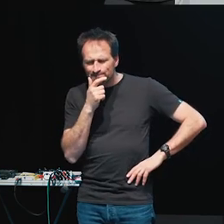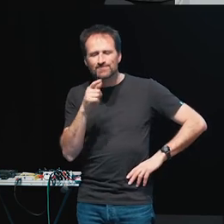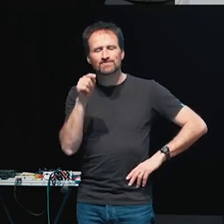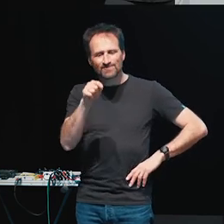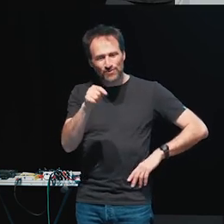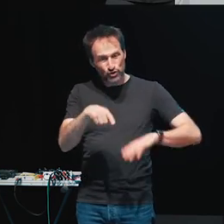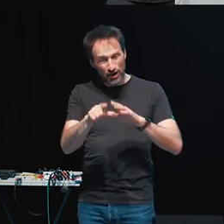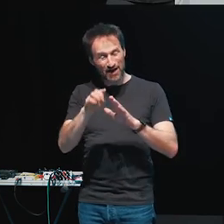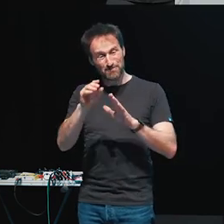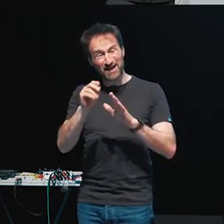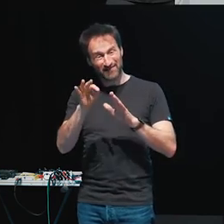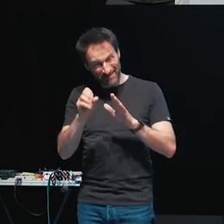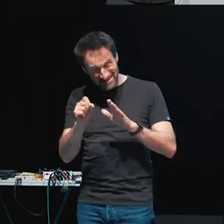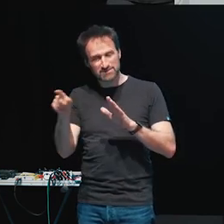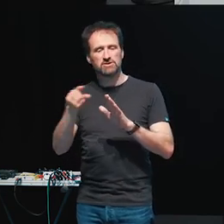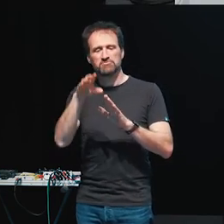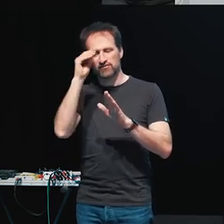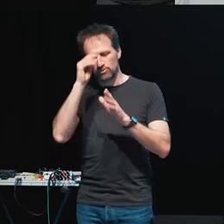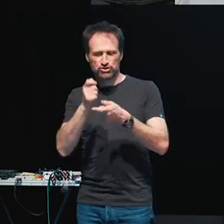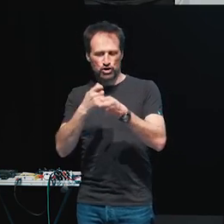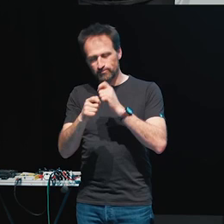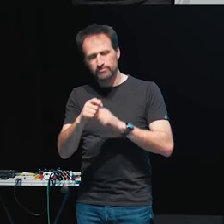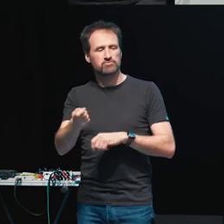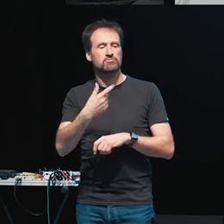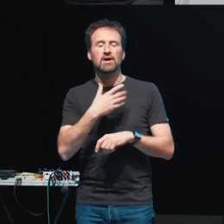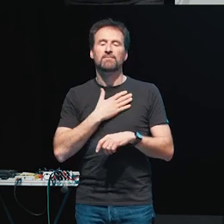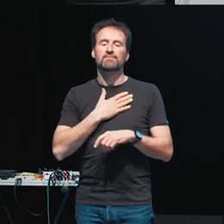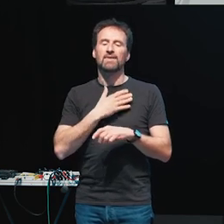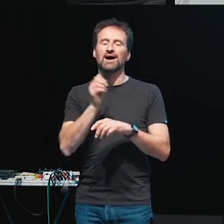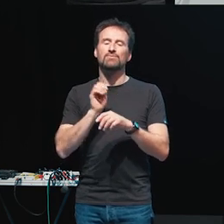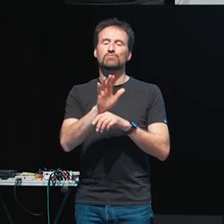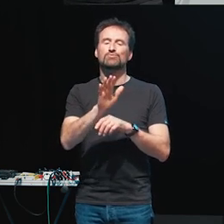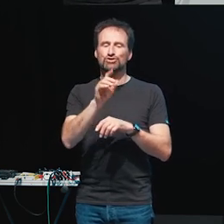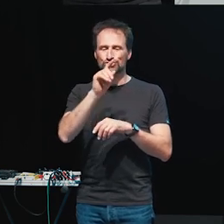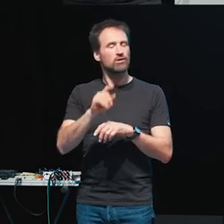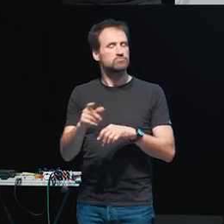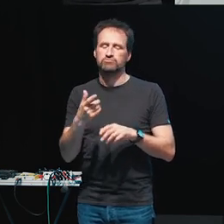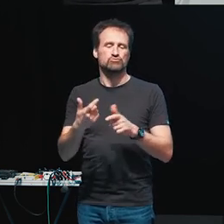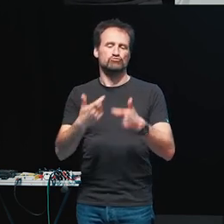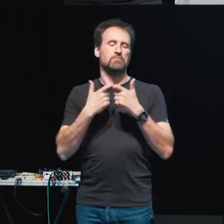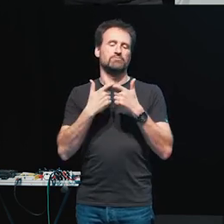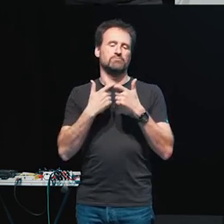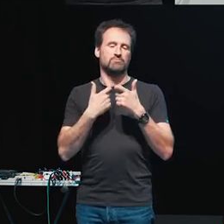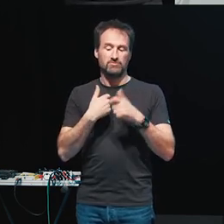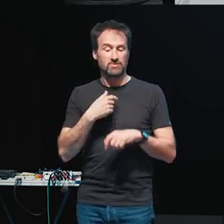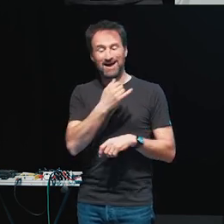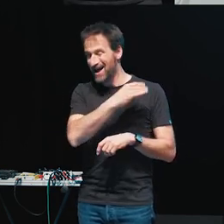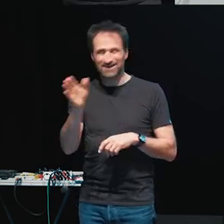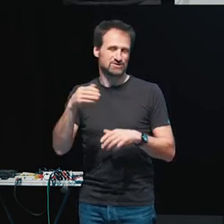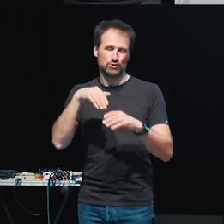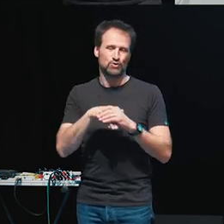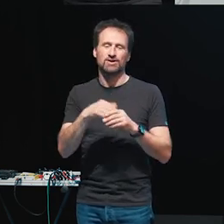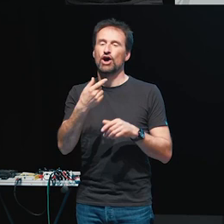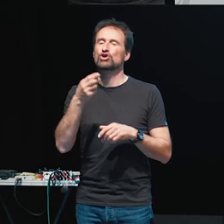manifest to review your pull request, so no changes go unnoticed. Everything is under Gollum control.